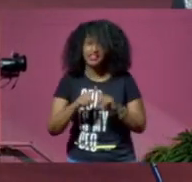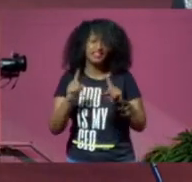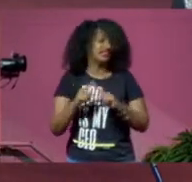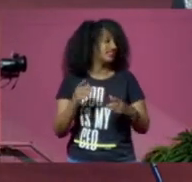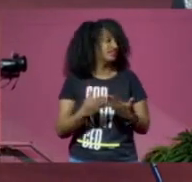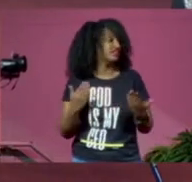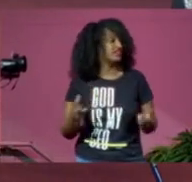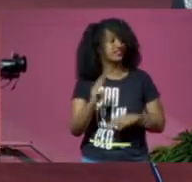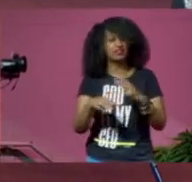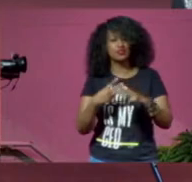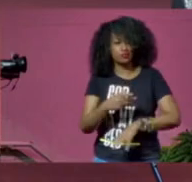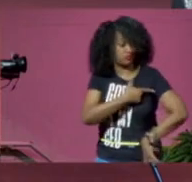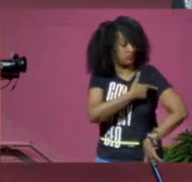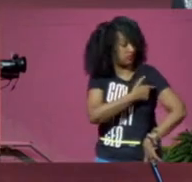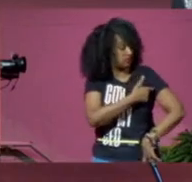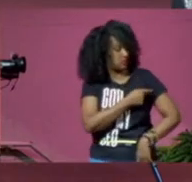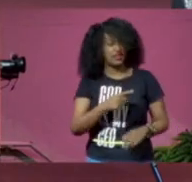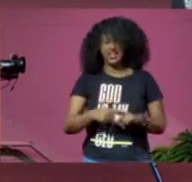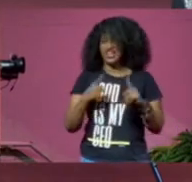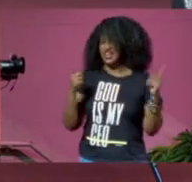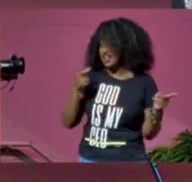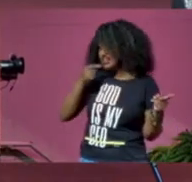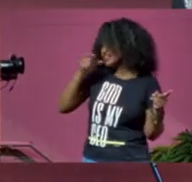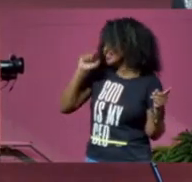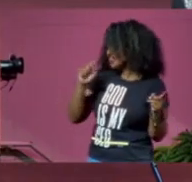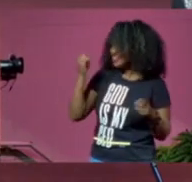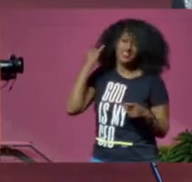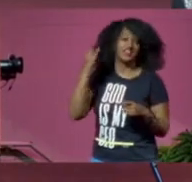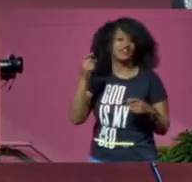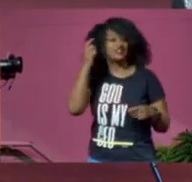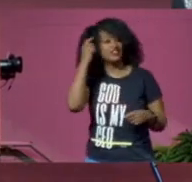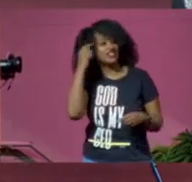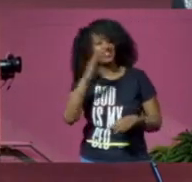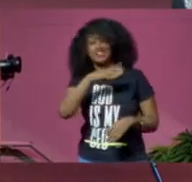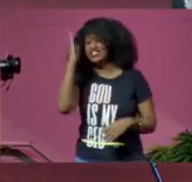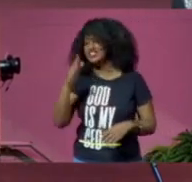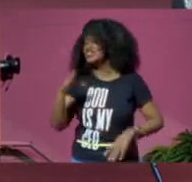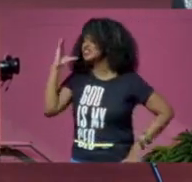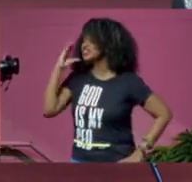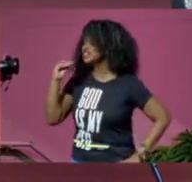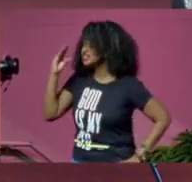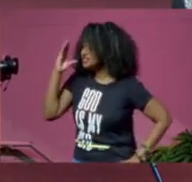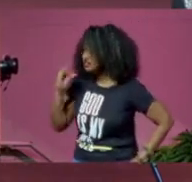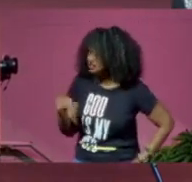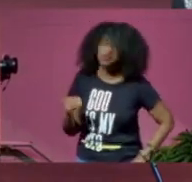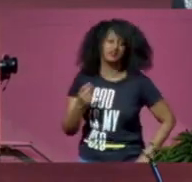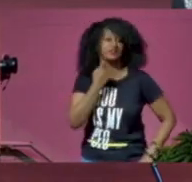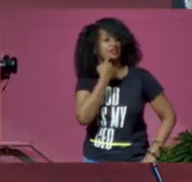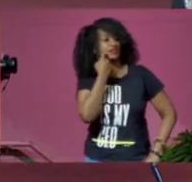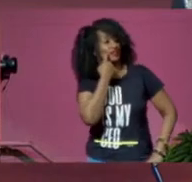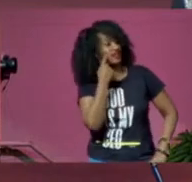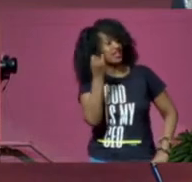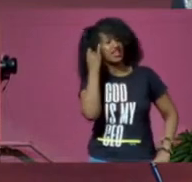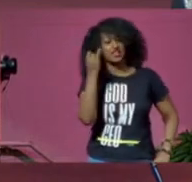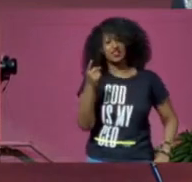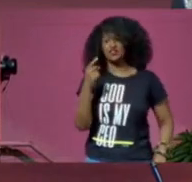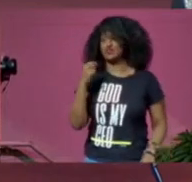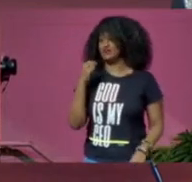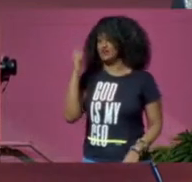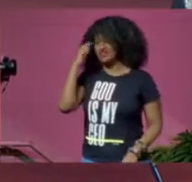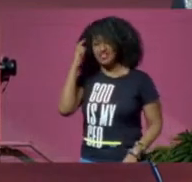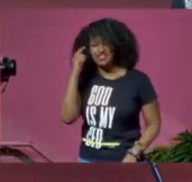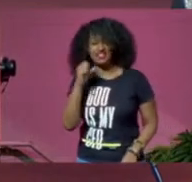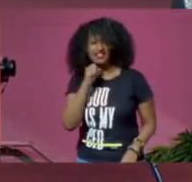experiment with drugs, if you act like they ain't never gonna taste alcohol, if you act like they ain't gonna never experiment with their sexuality, if you act like they ain't looking